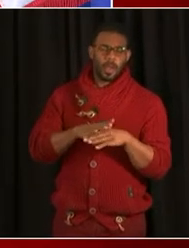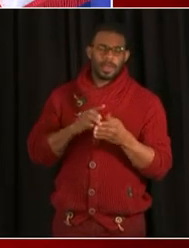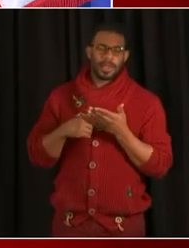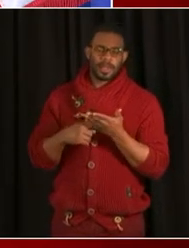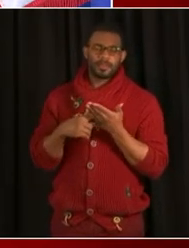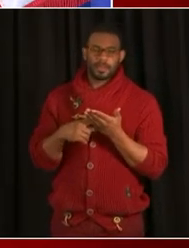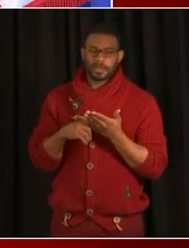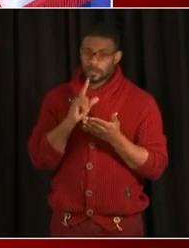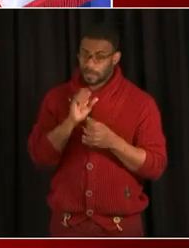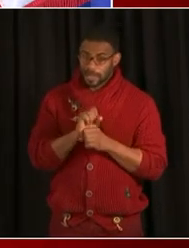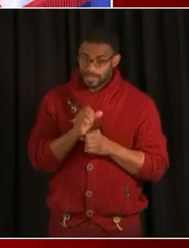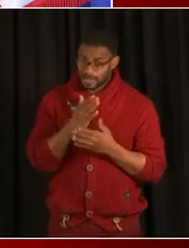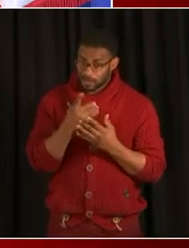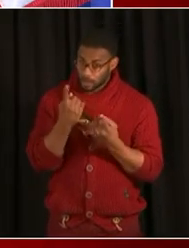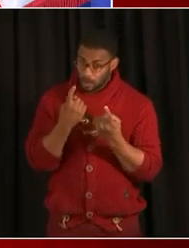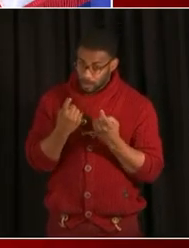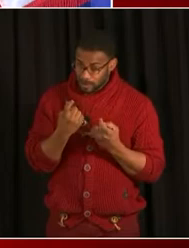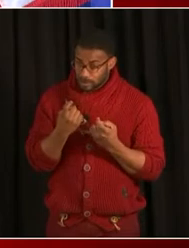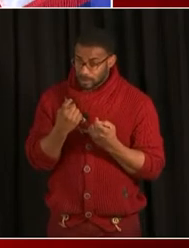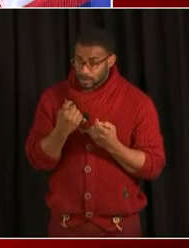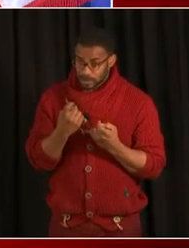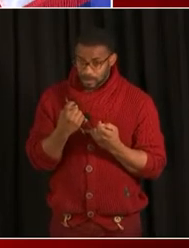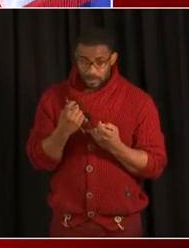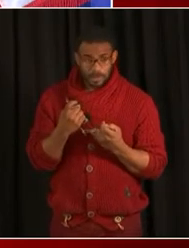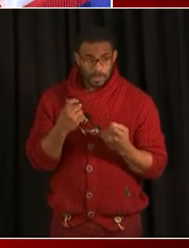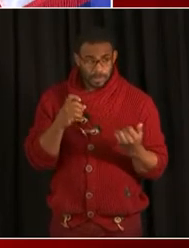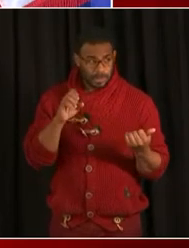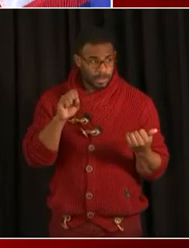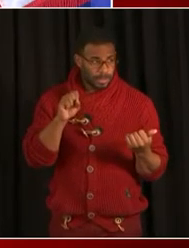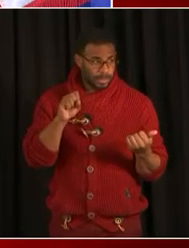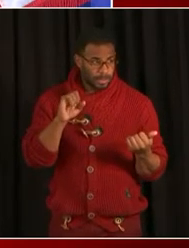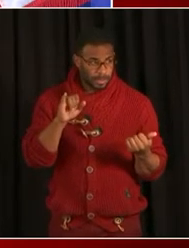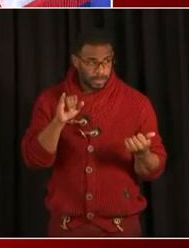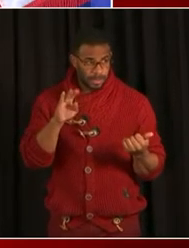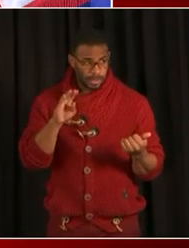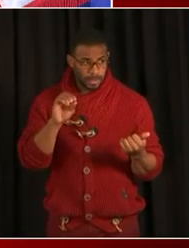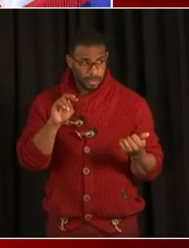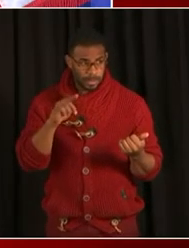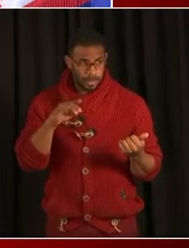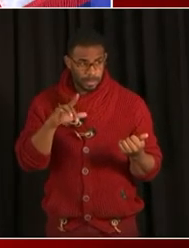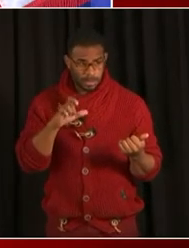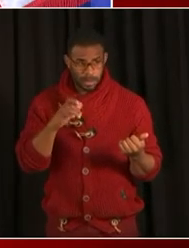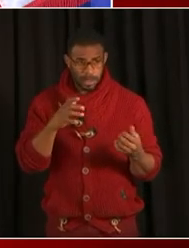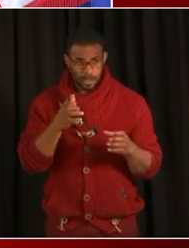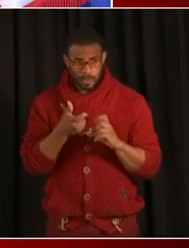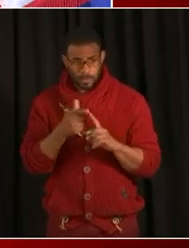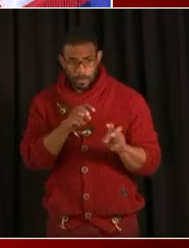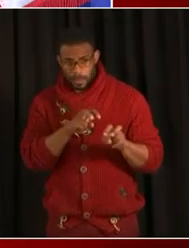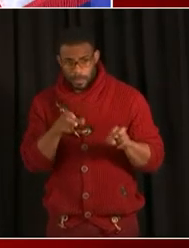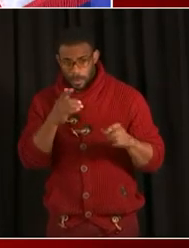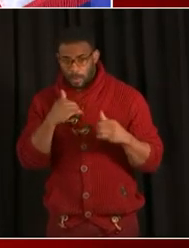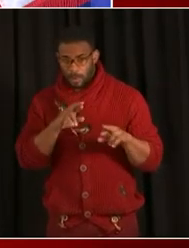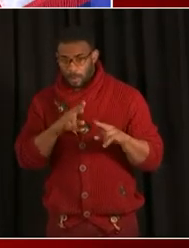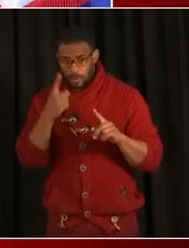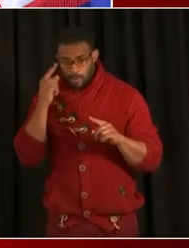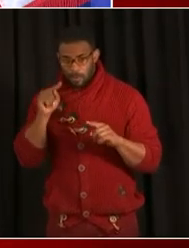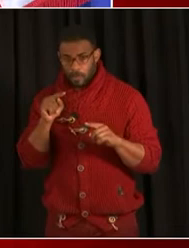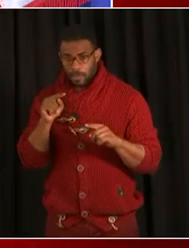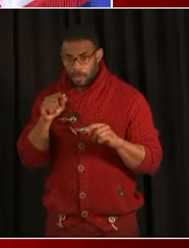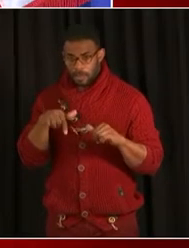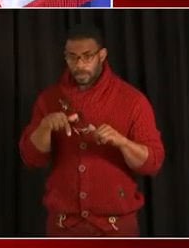the conversation, there were actually some questions, Sabangle, from some of our panelists as we were getting ready